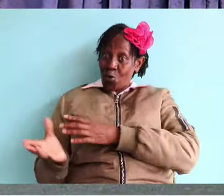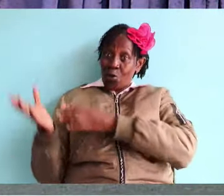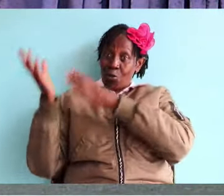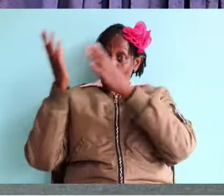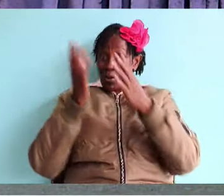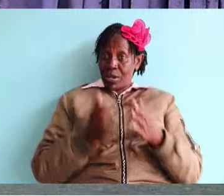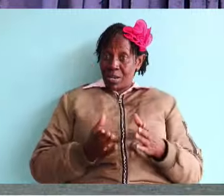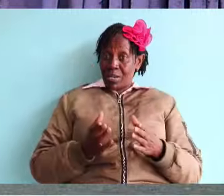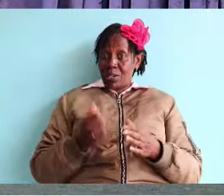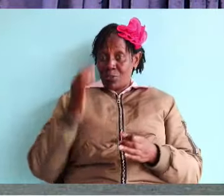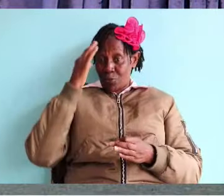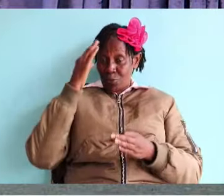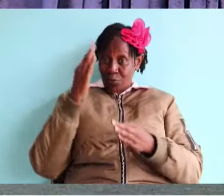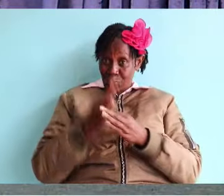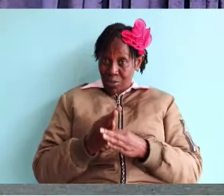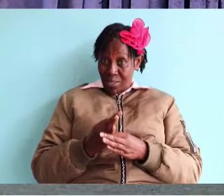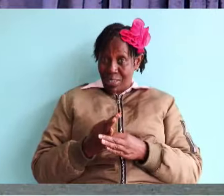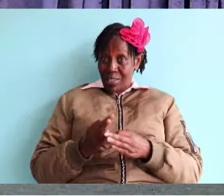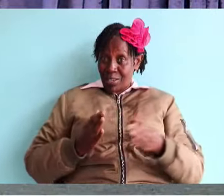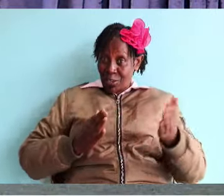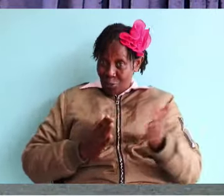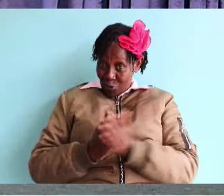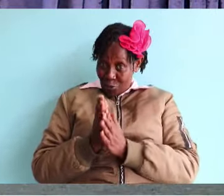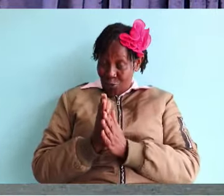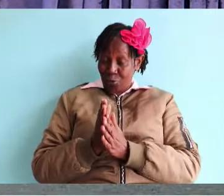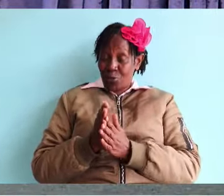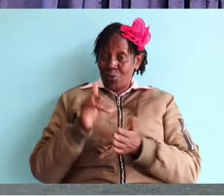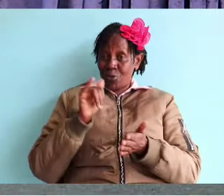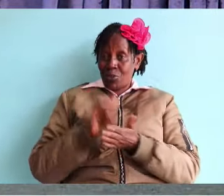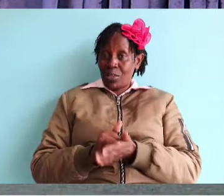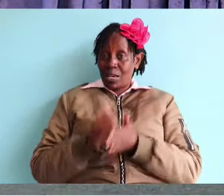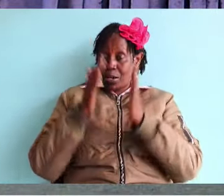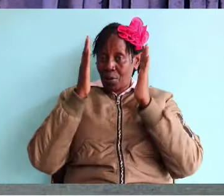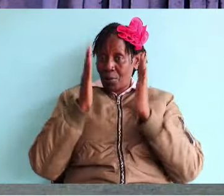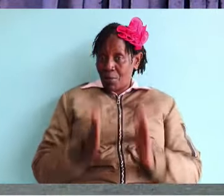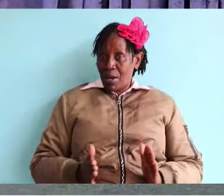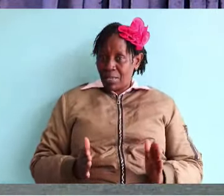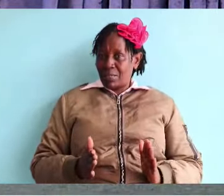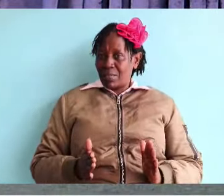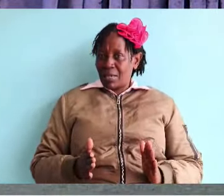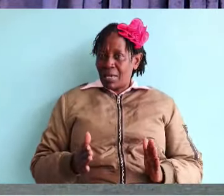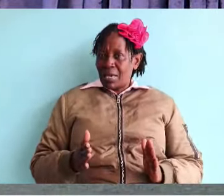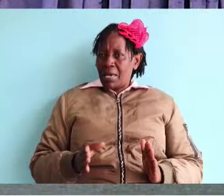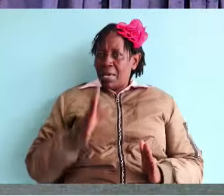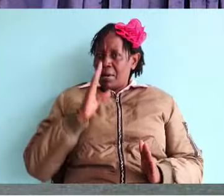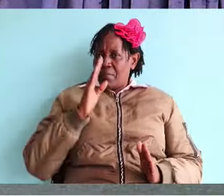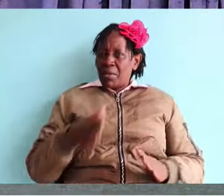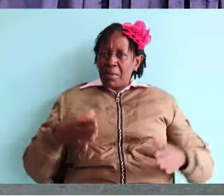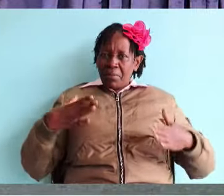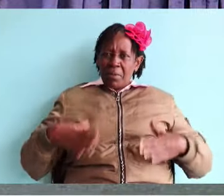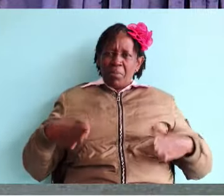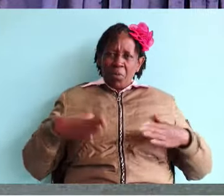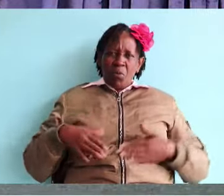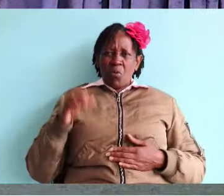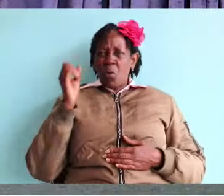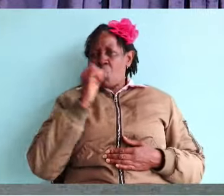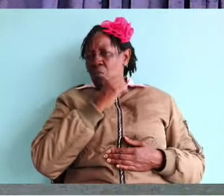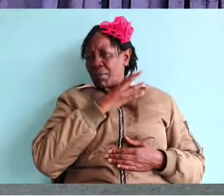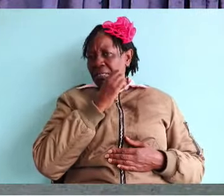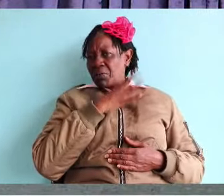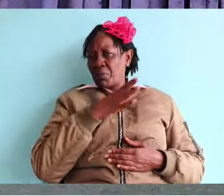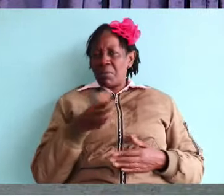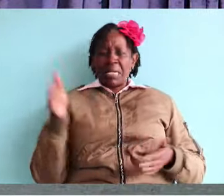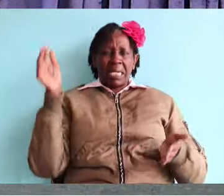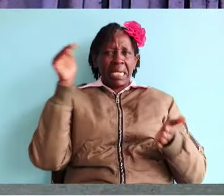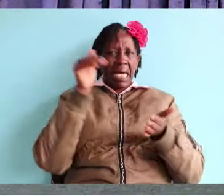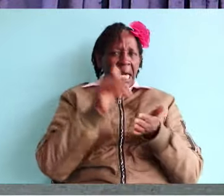faith through him. And this is what we see. But we must not be people who are going to complain again, and people who are